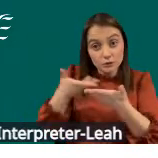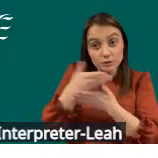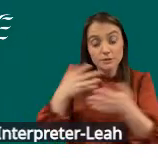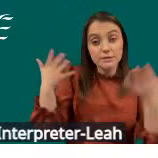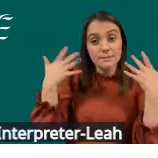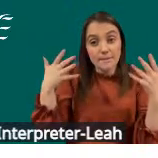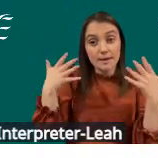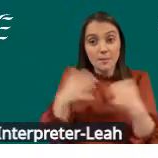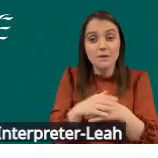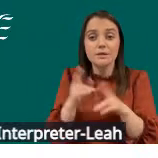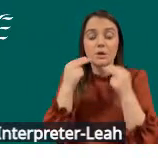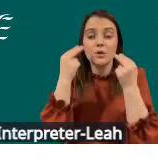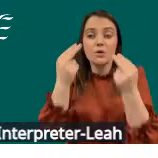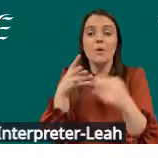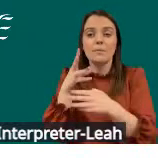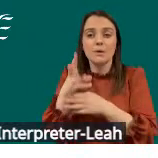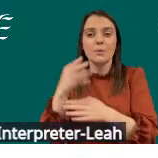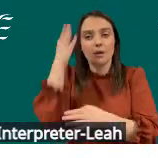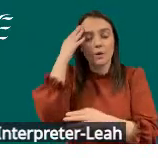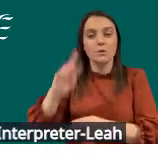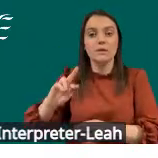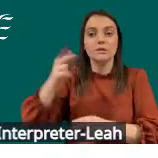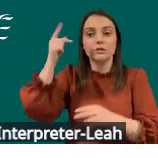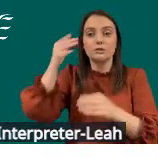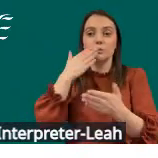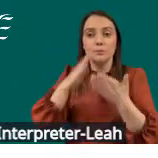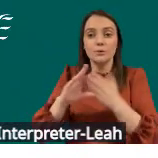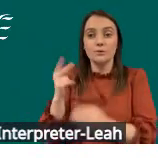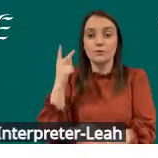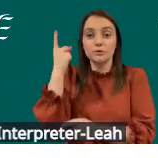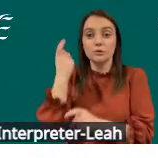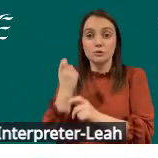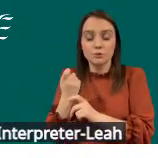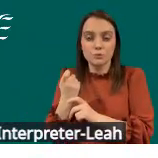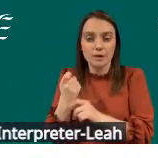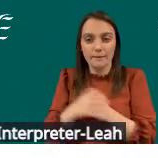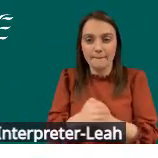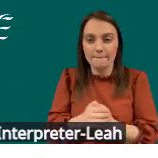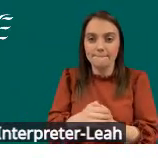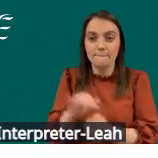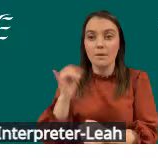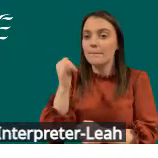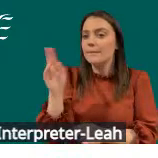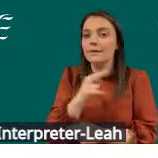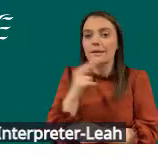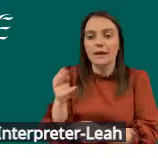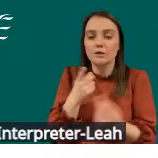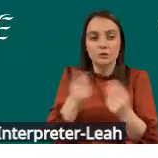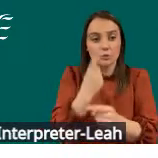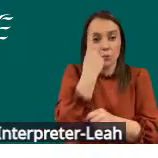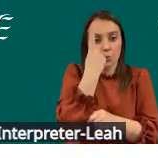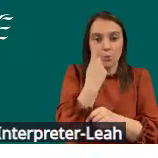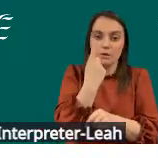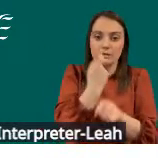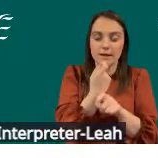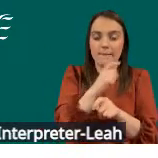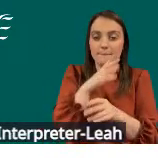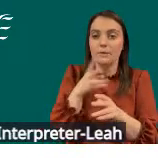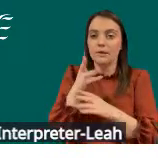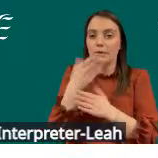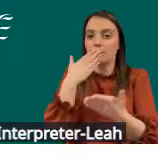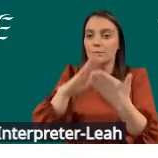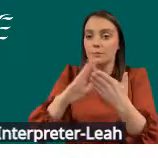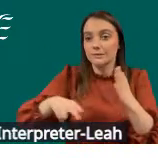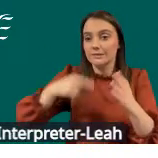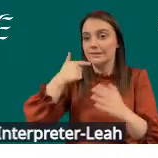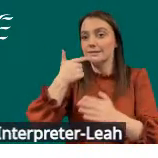and usually they'd have the sense to double book you for 2 appointments. Or maybe they mightn't be able to get to it all in one appointment, but they will do their best.